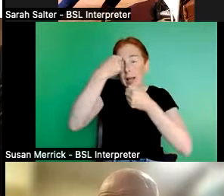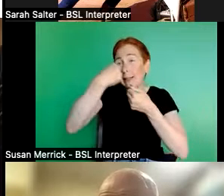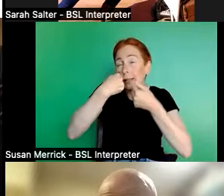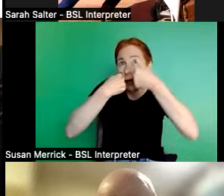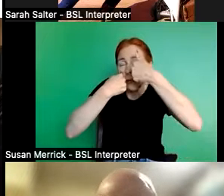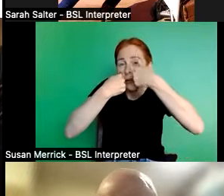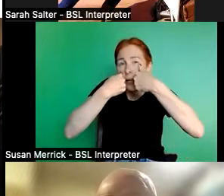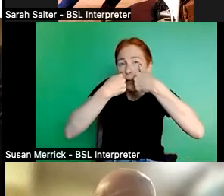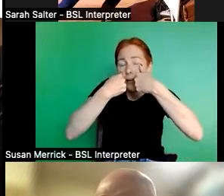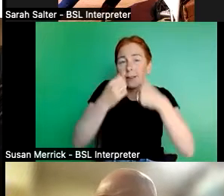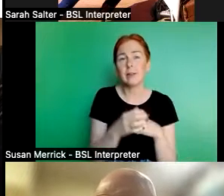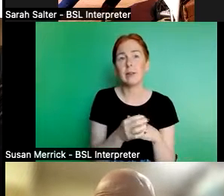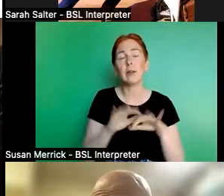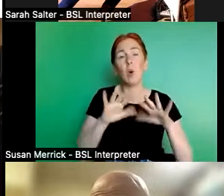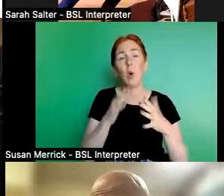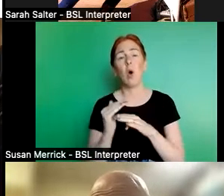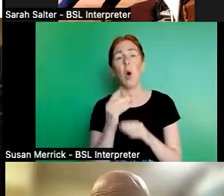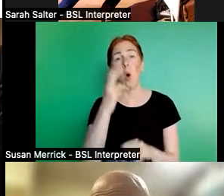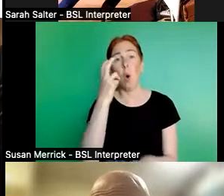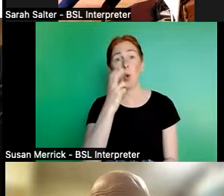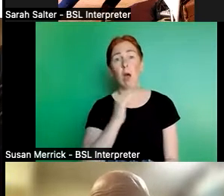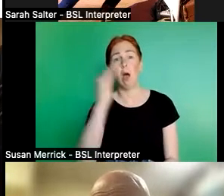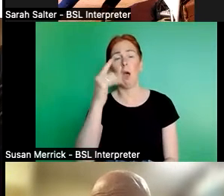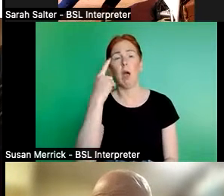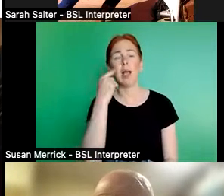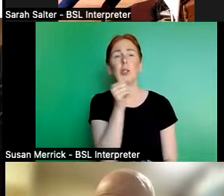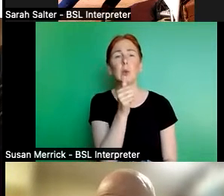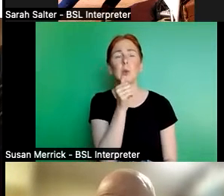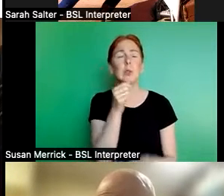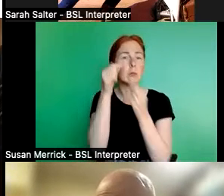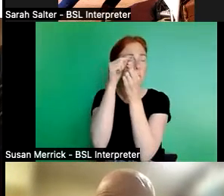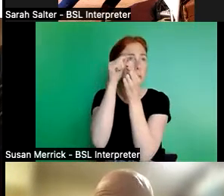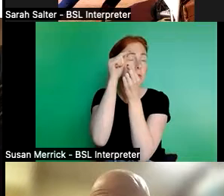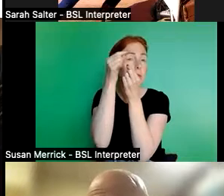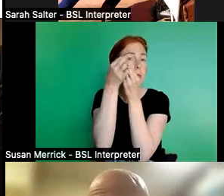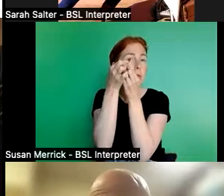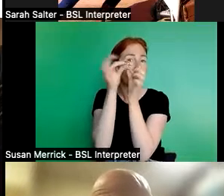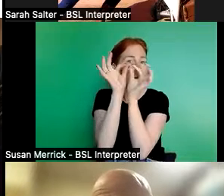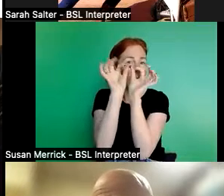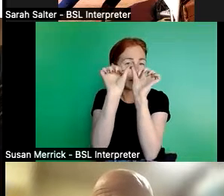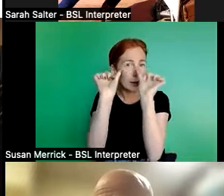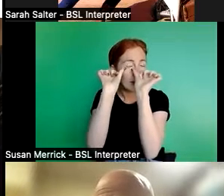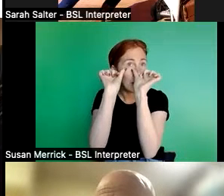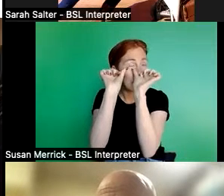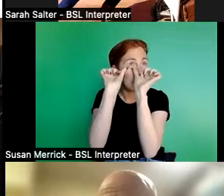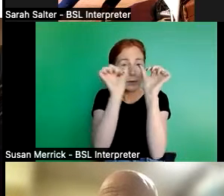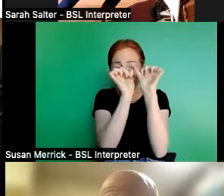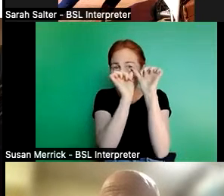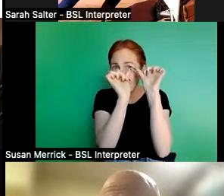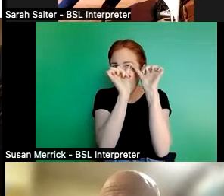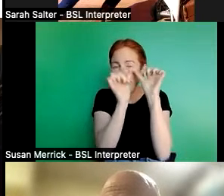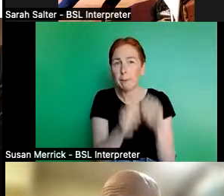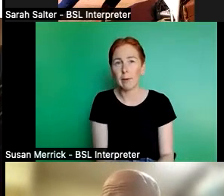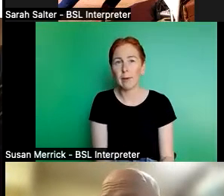sticky pads on the inner and outer canthus of the eye. And then the wire sits down in the inferior fornix of the lid.